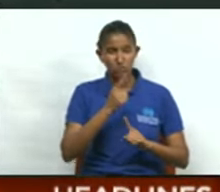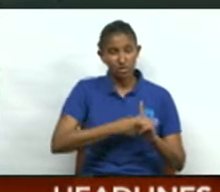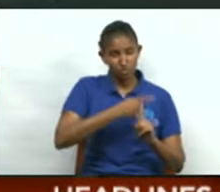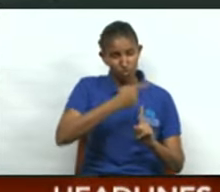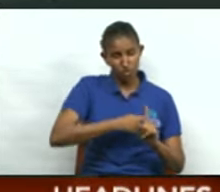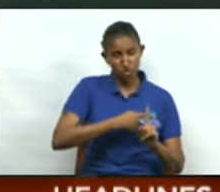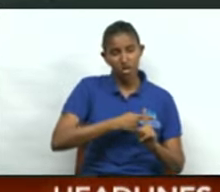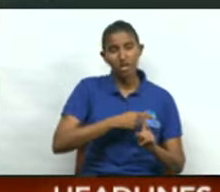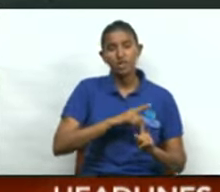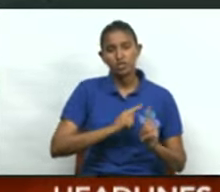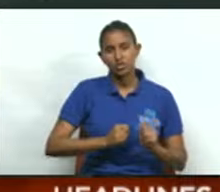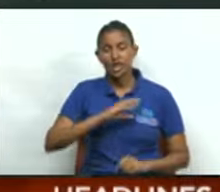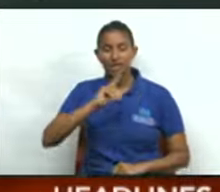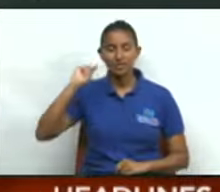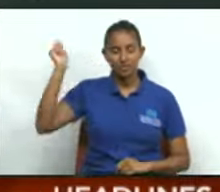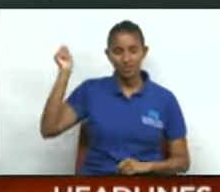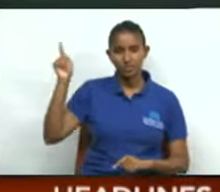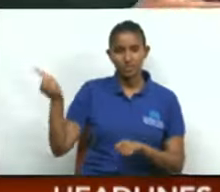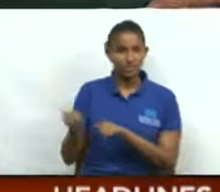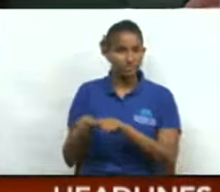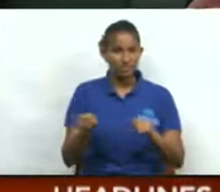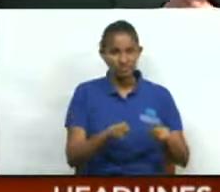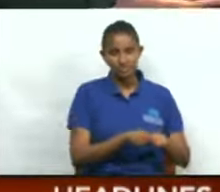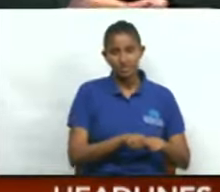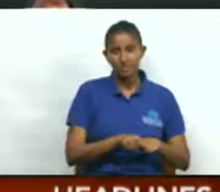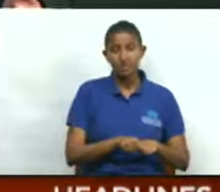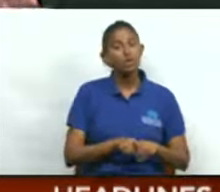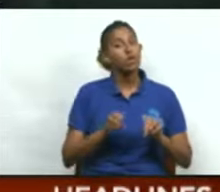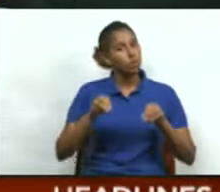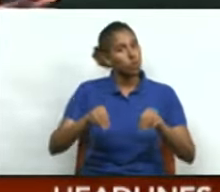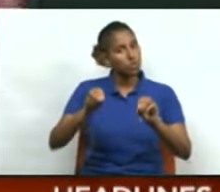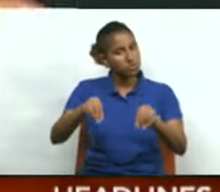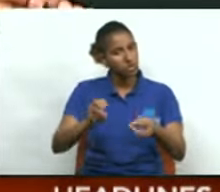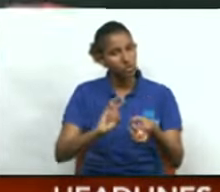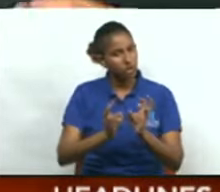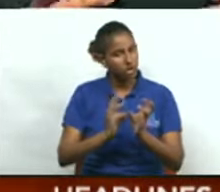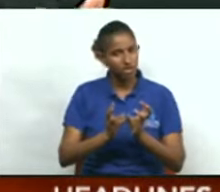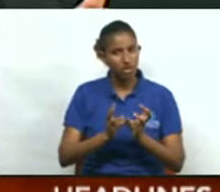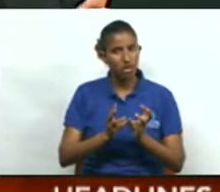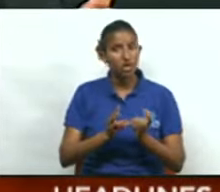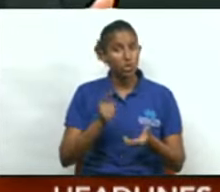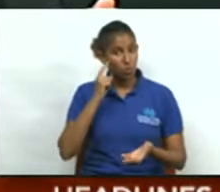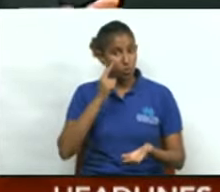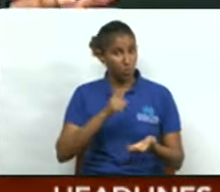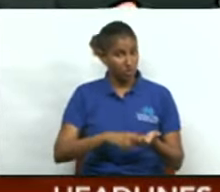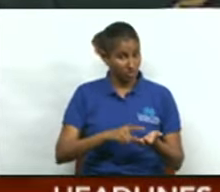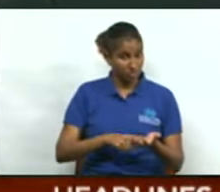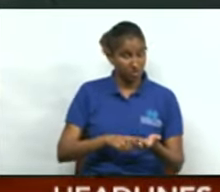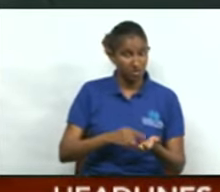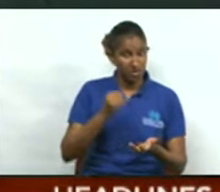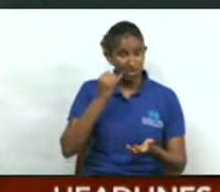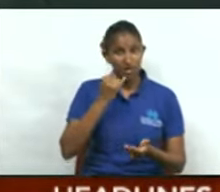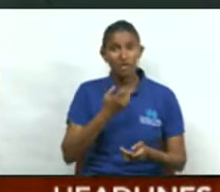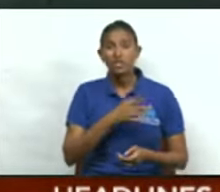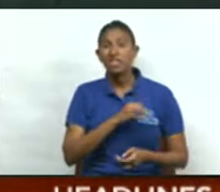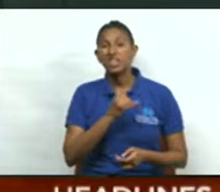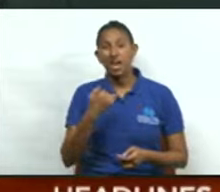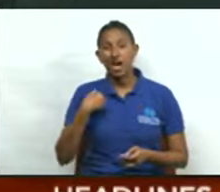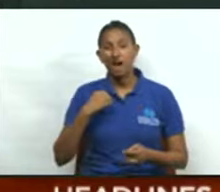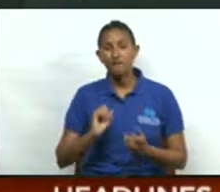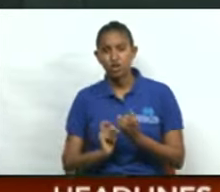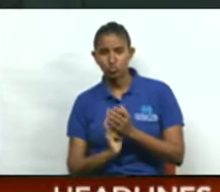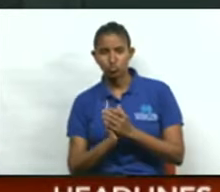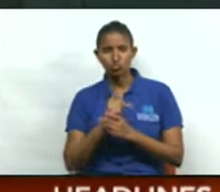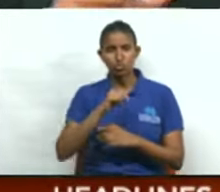degrees Celsius in Tobago. Now, to the seas now, please take note, all marine interest, spring tide is in effect. Now, this will